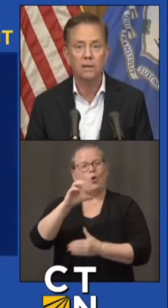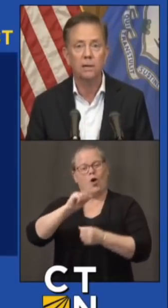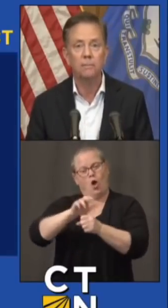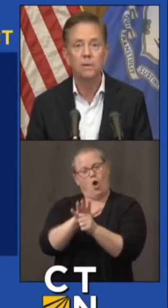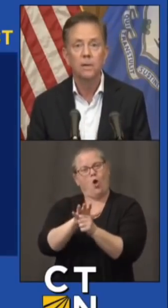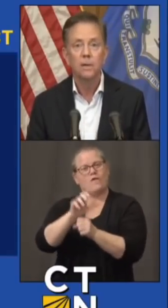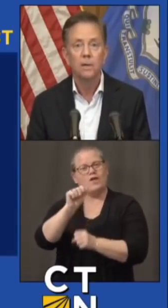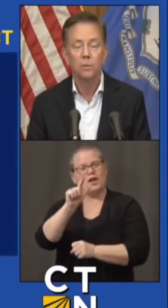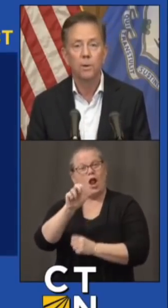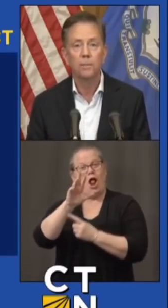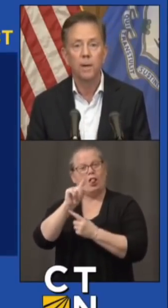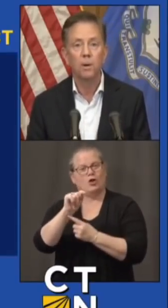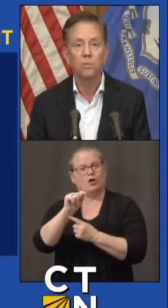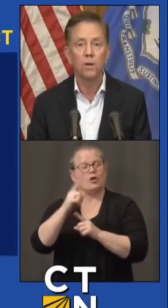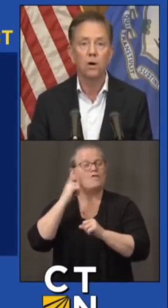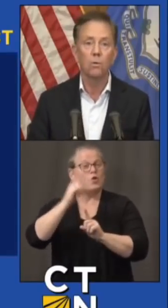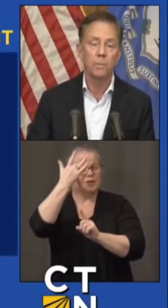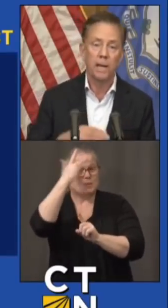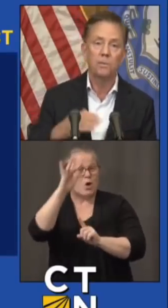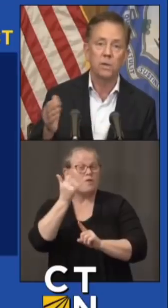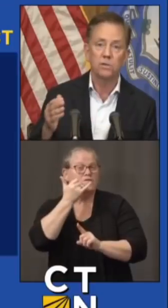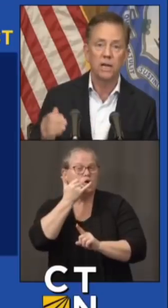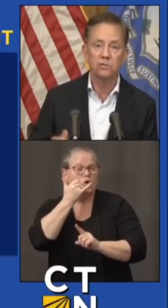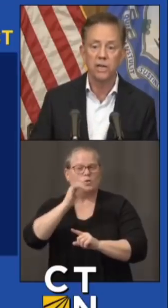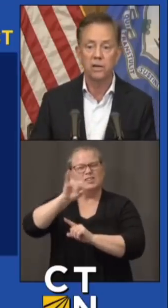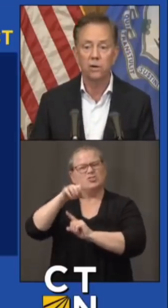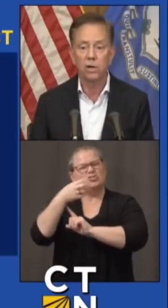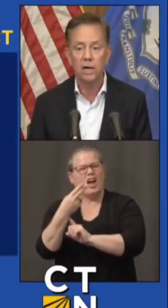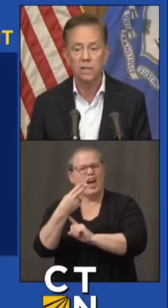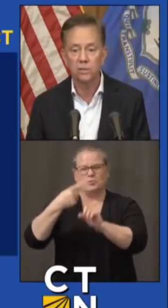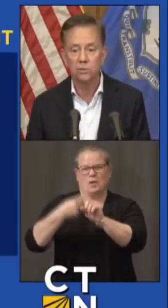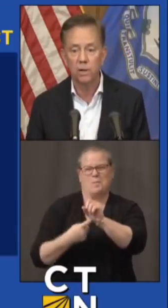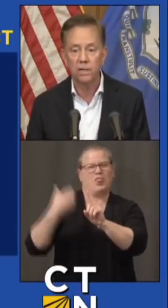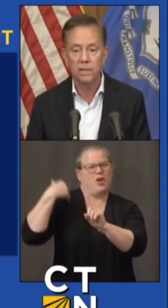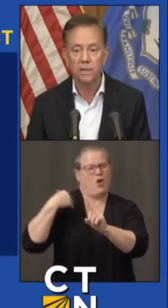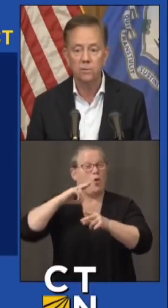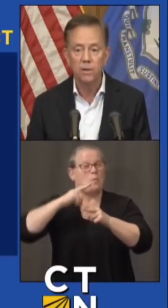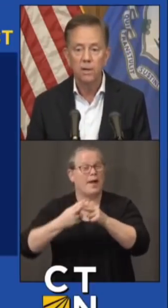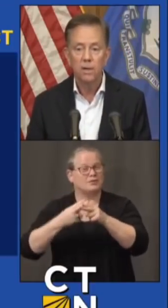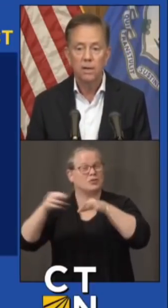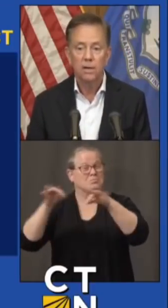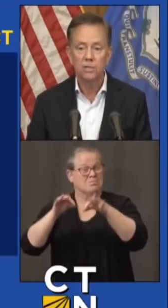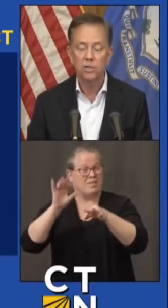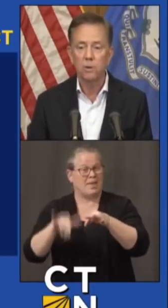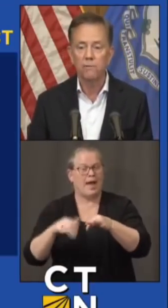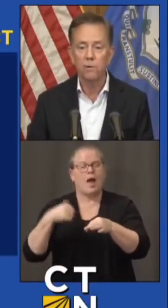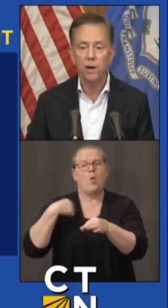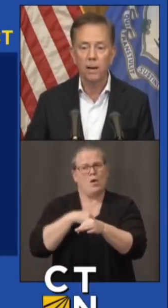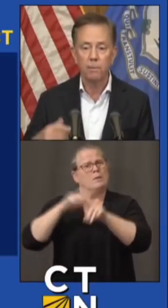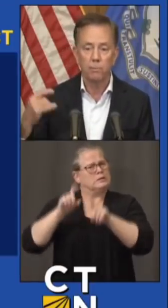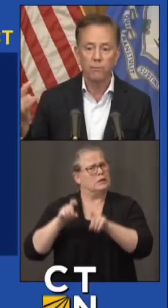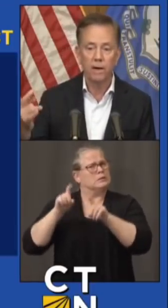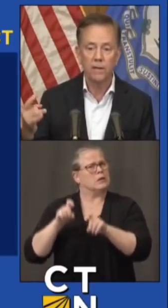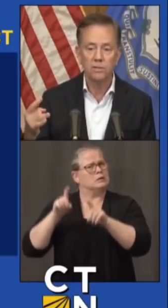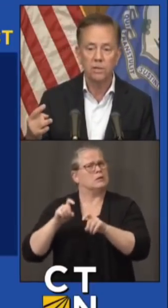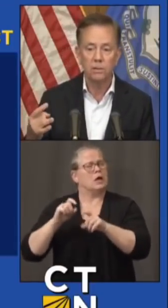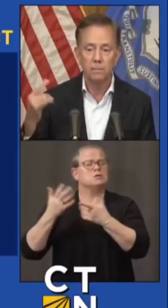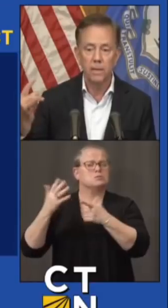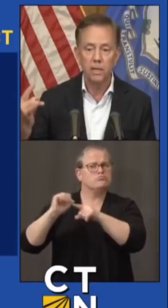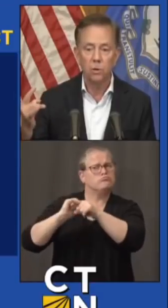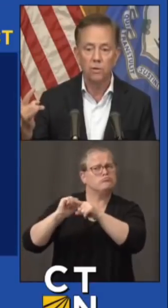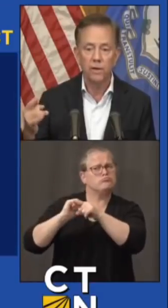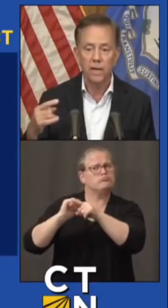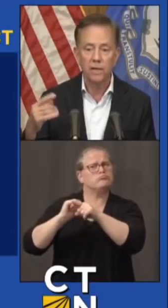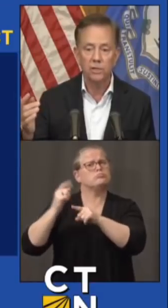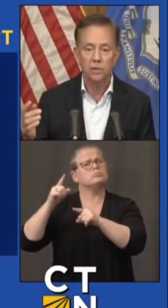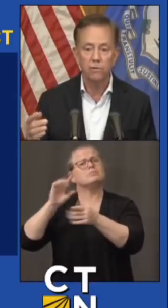that, probably a month ago. We've been out there testing it in our colleges right now. It's a smartphone app, and it provides